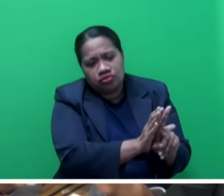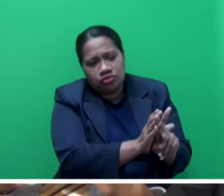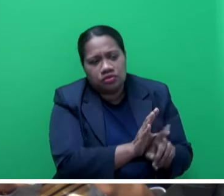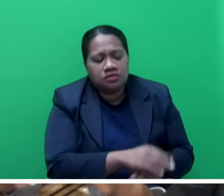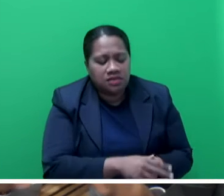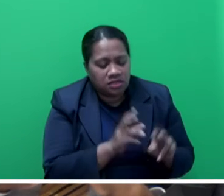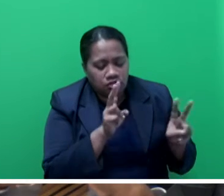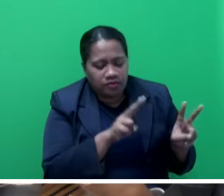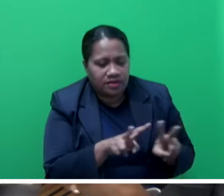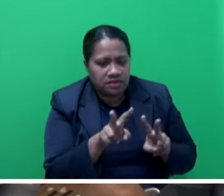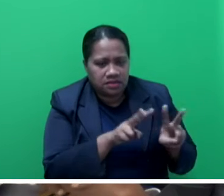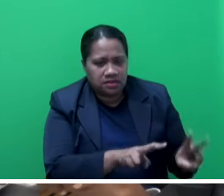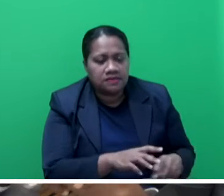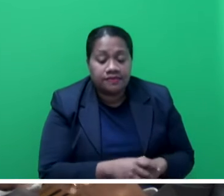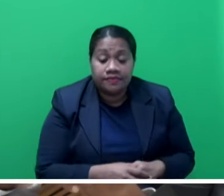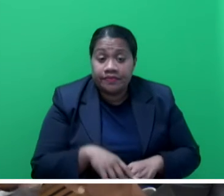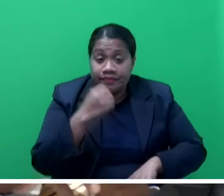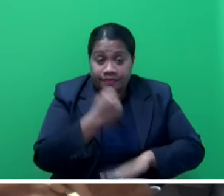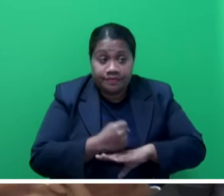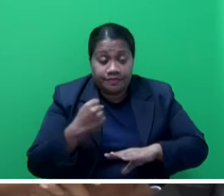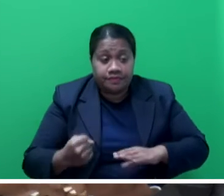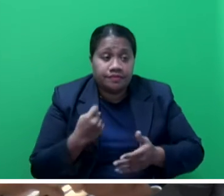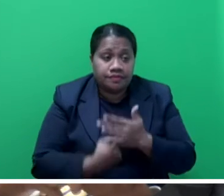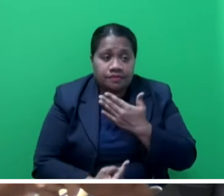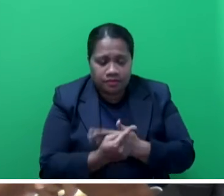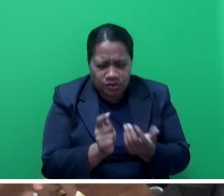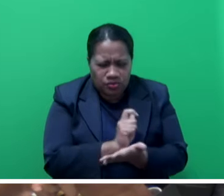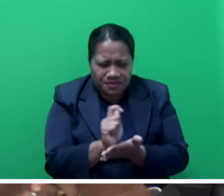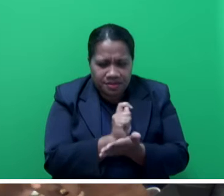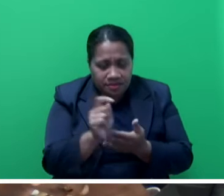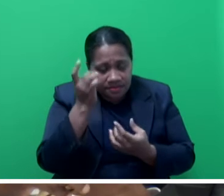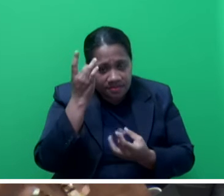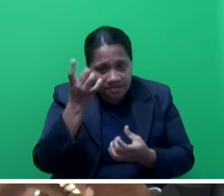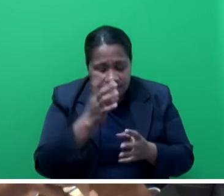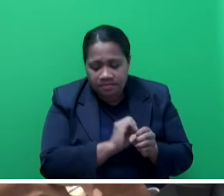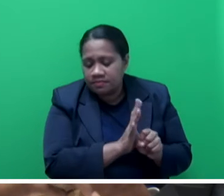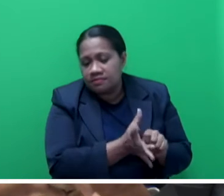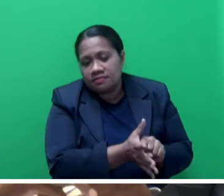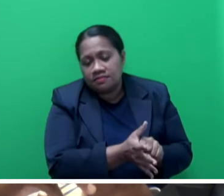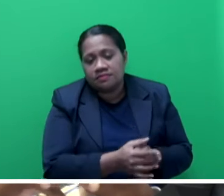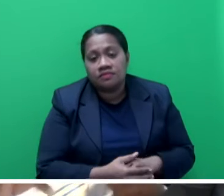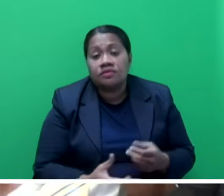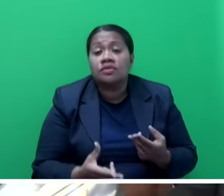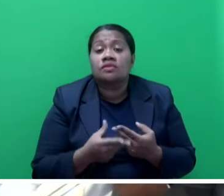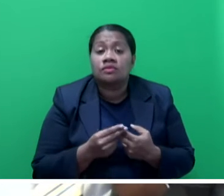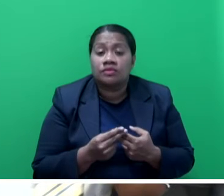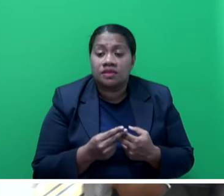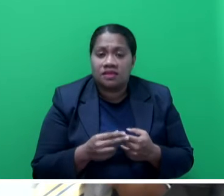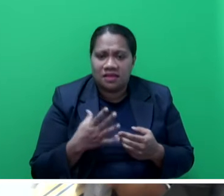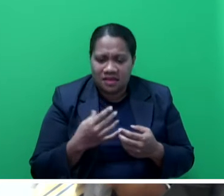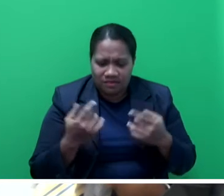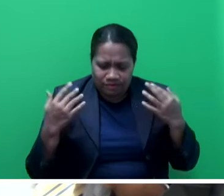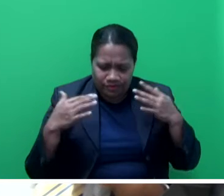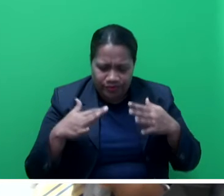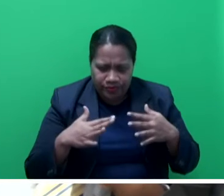supervision. The government has been forthright and transparent with information on COVID-19, with regular press conferences to update the public on